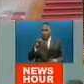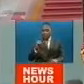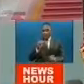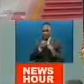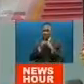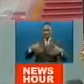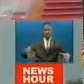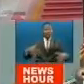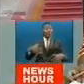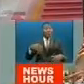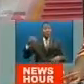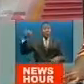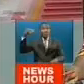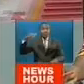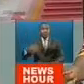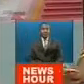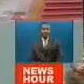without electricity supply.